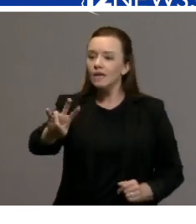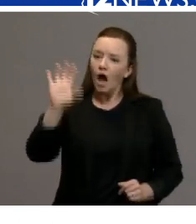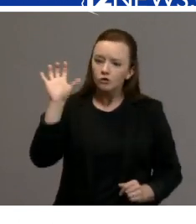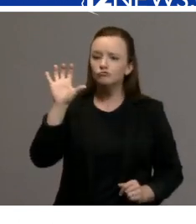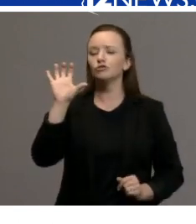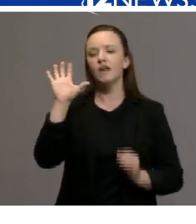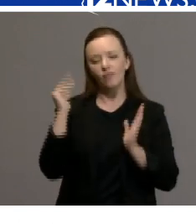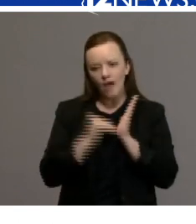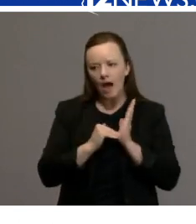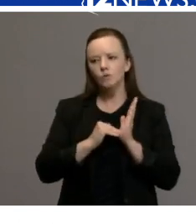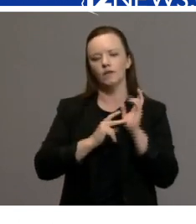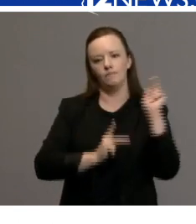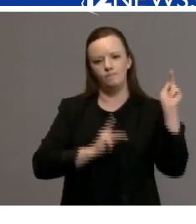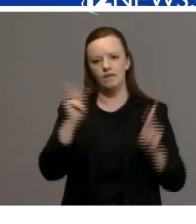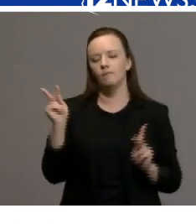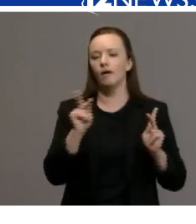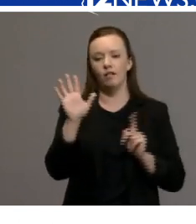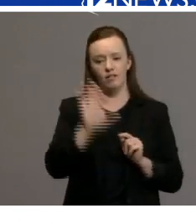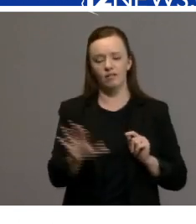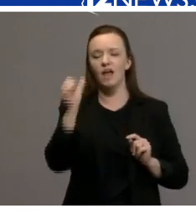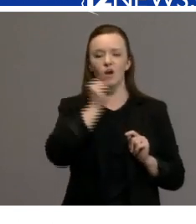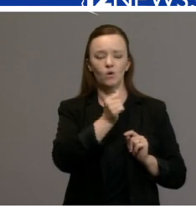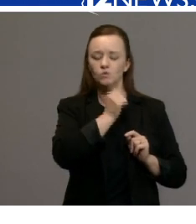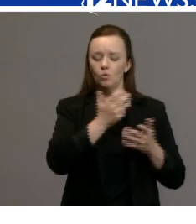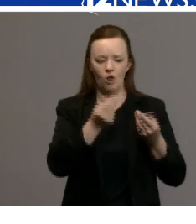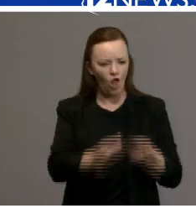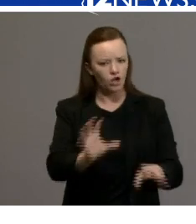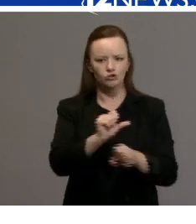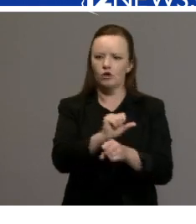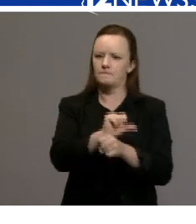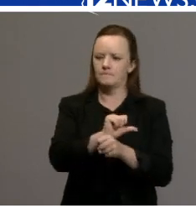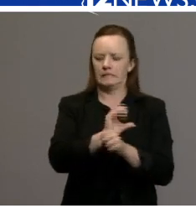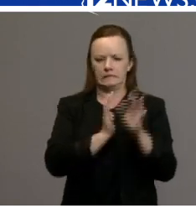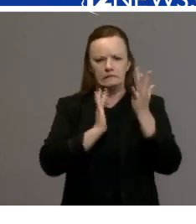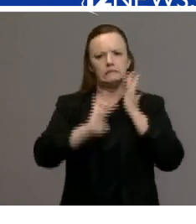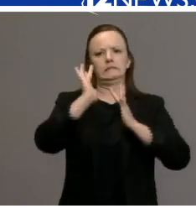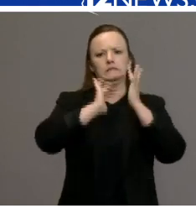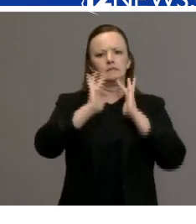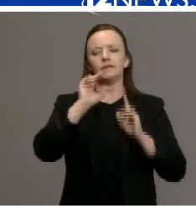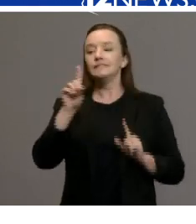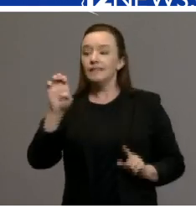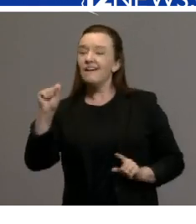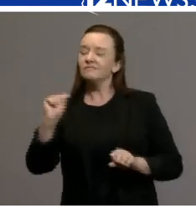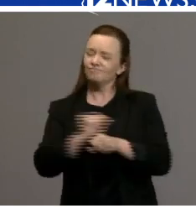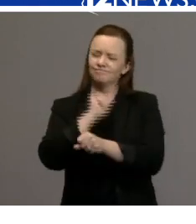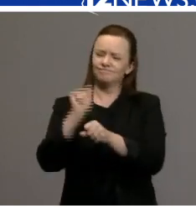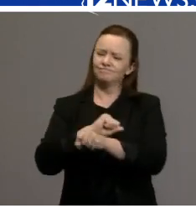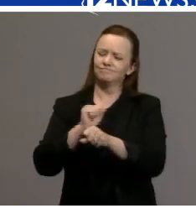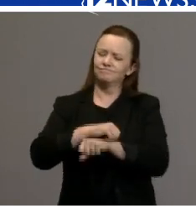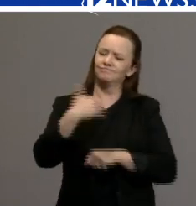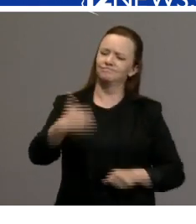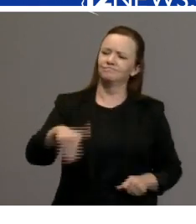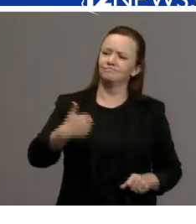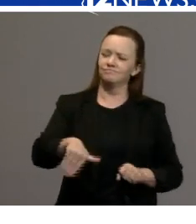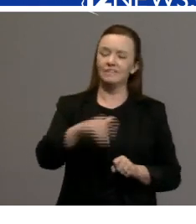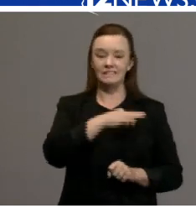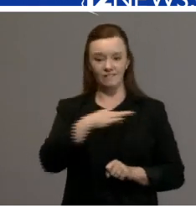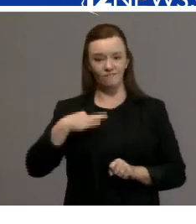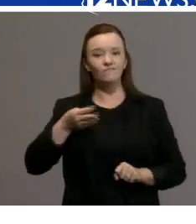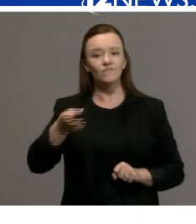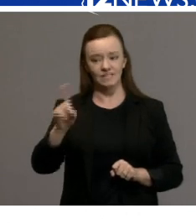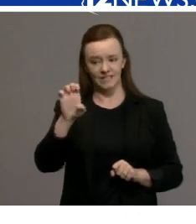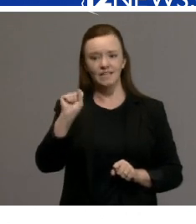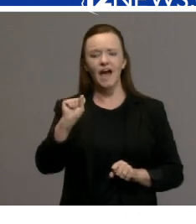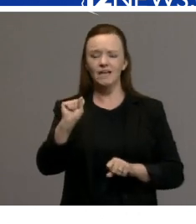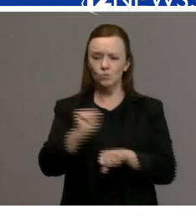been displaced. The department has worked very hard, and the men and women in that department have been working overtime, weekends,